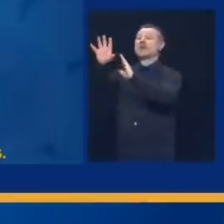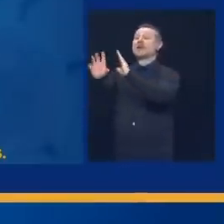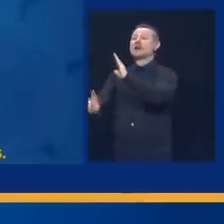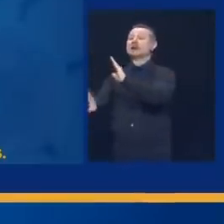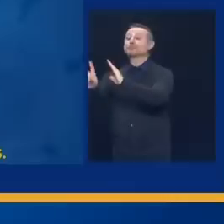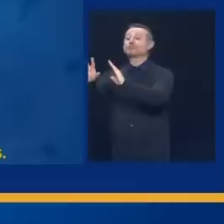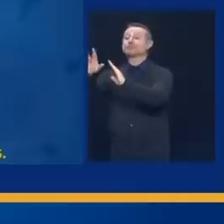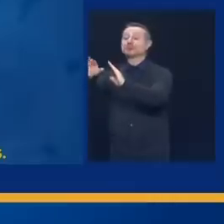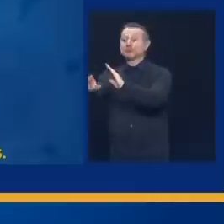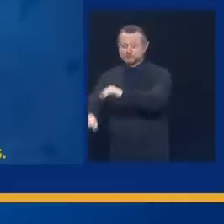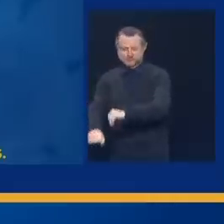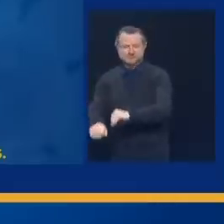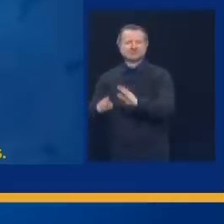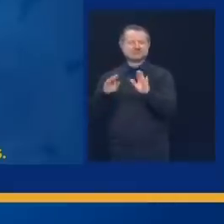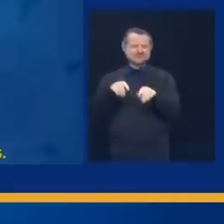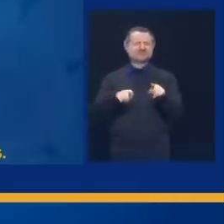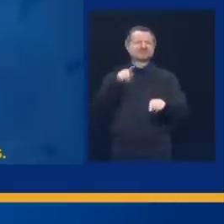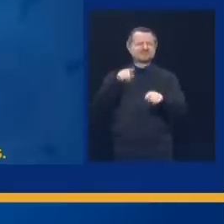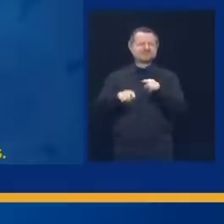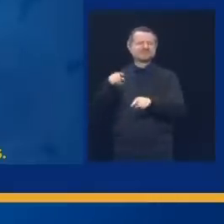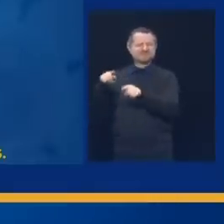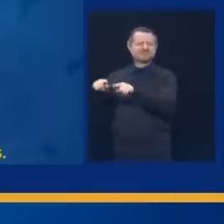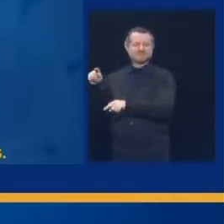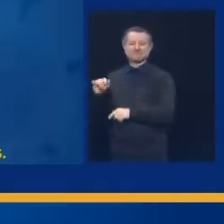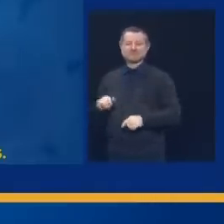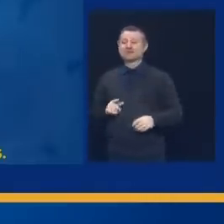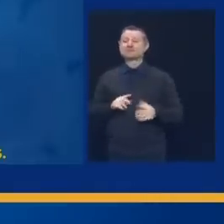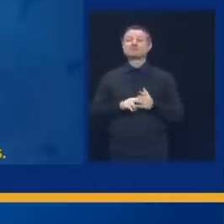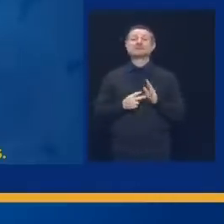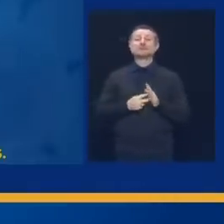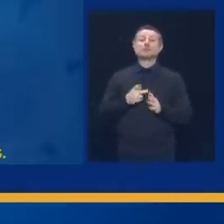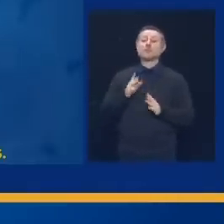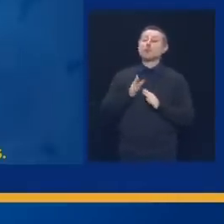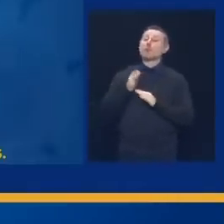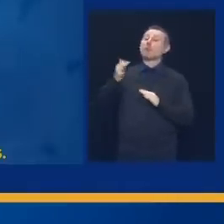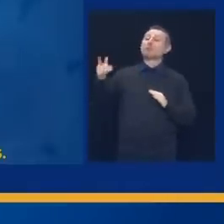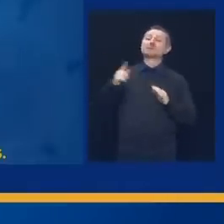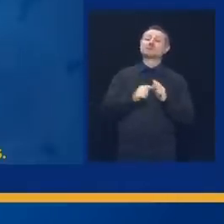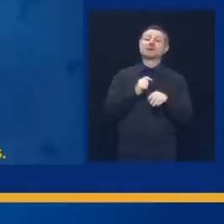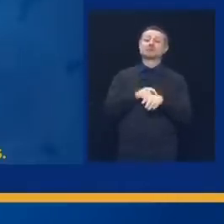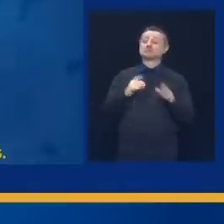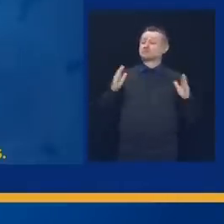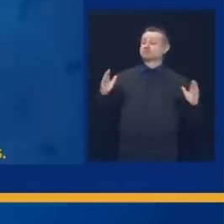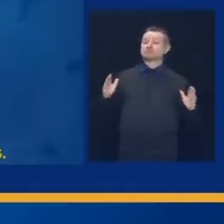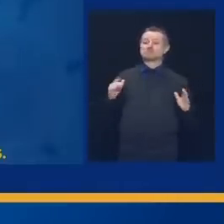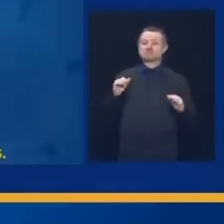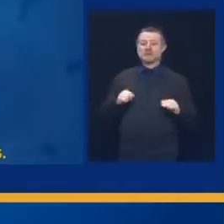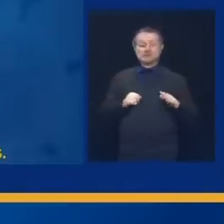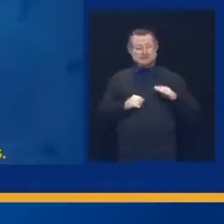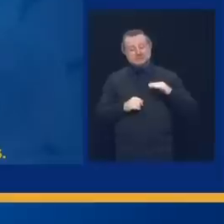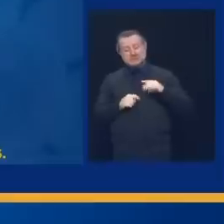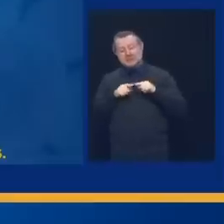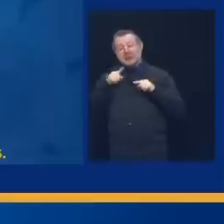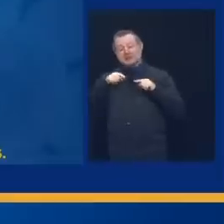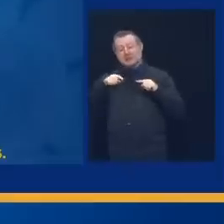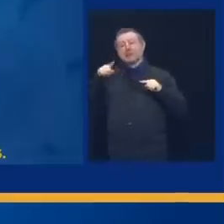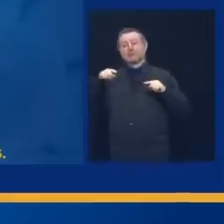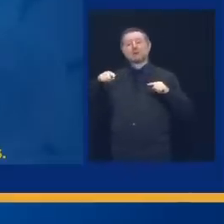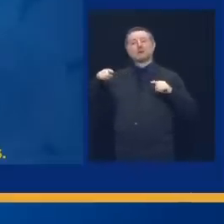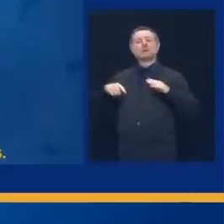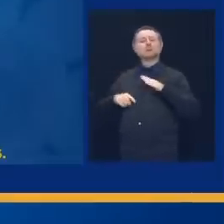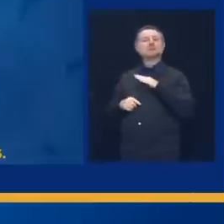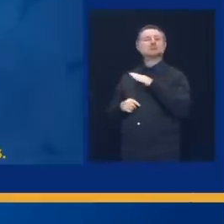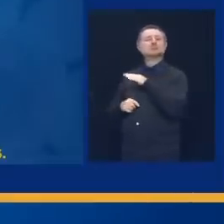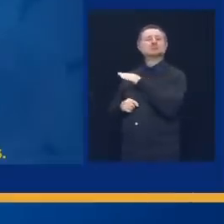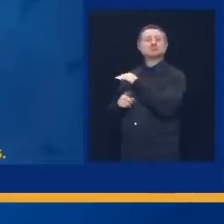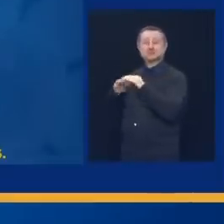down. And over time, you can have an incline, an increase in the